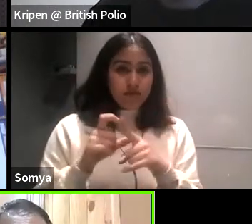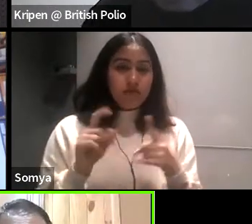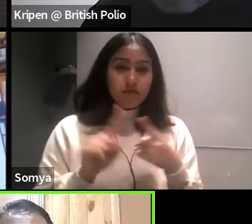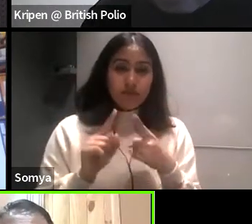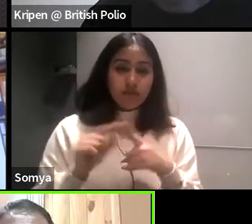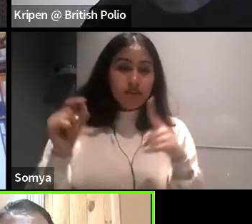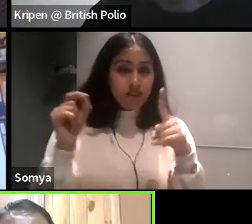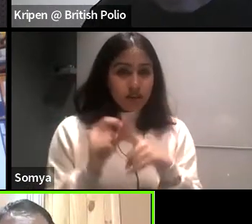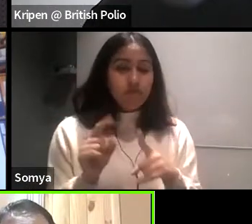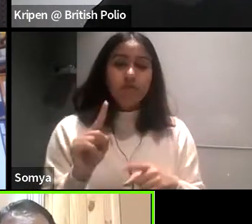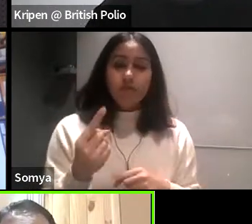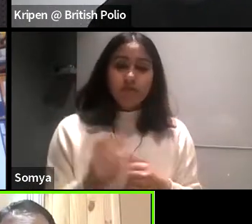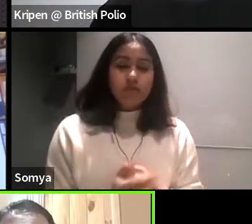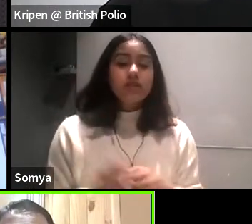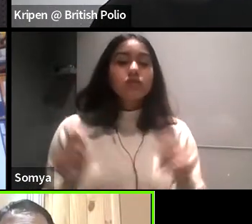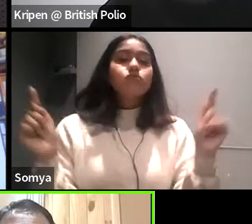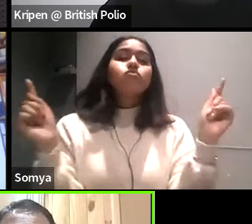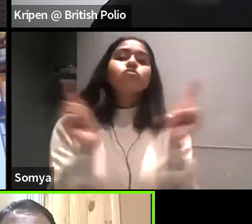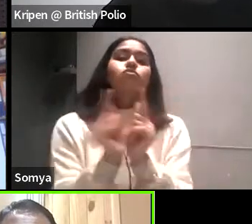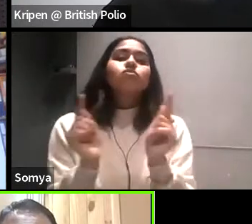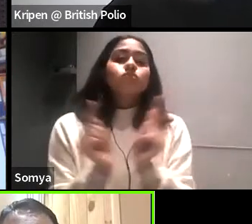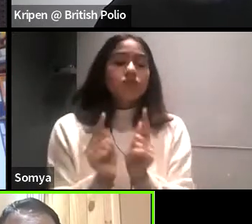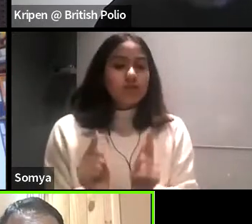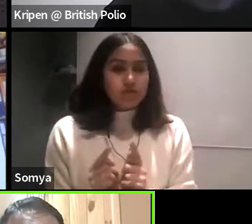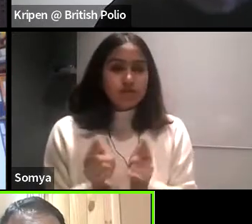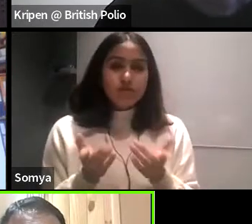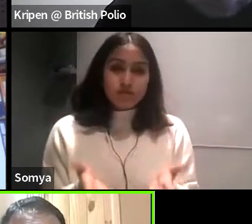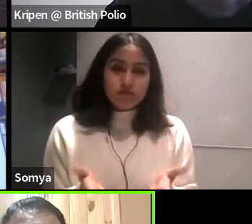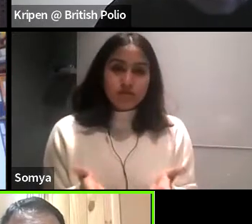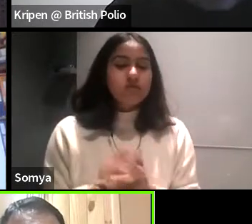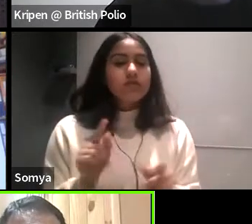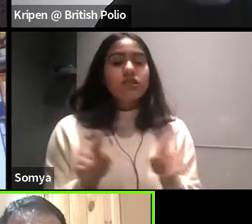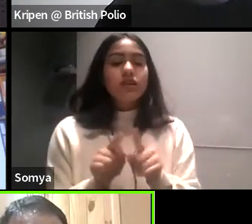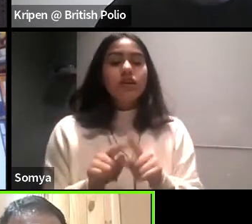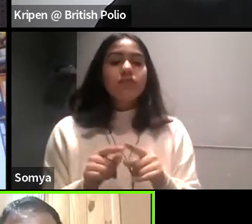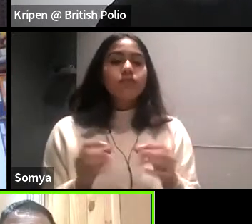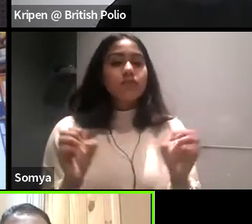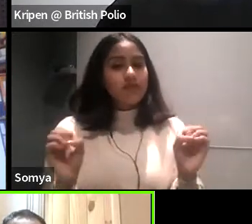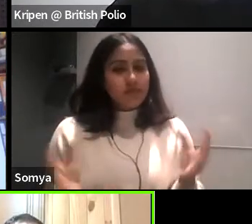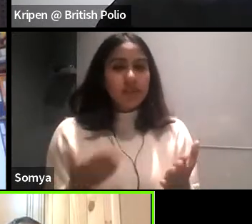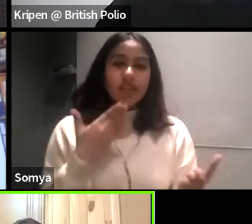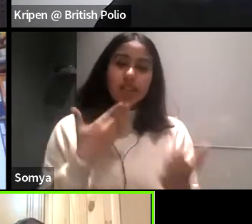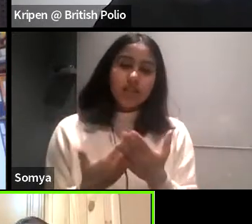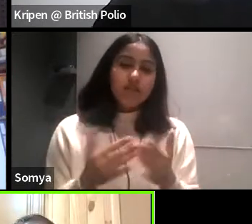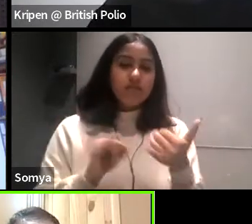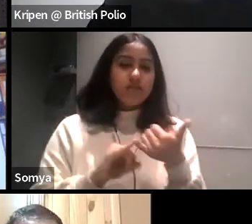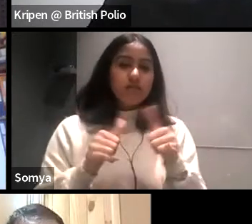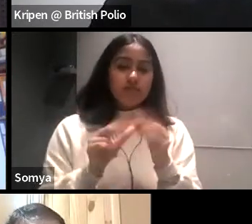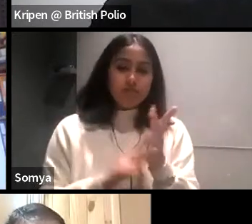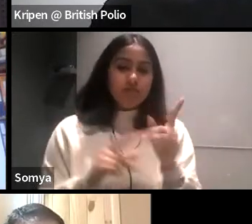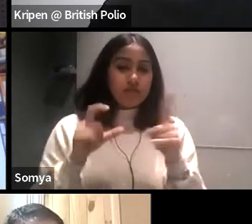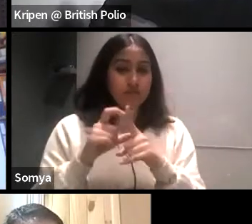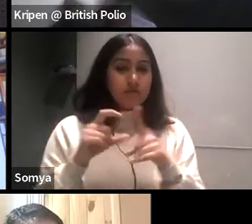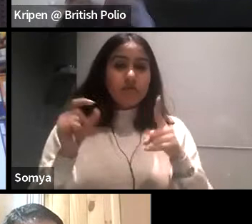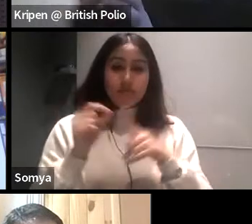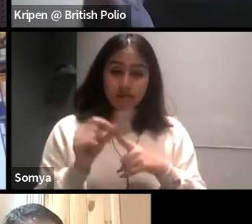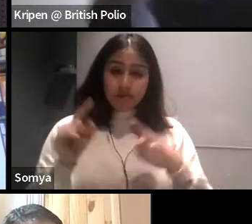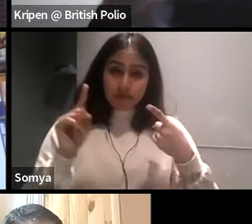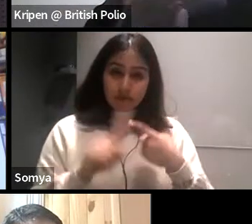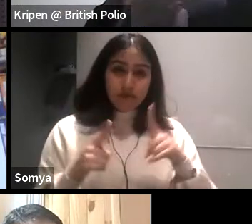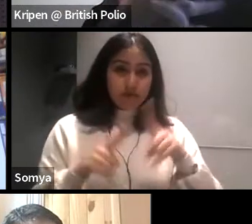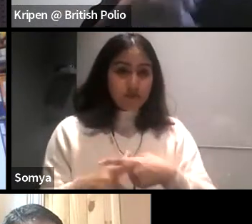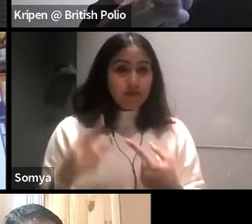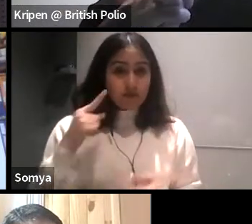you to summarize and take the proceedings forward? Thank you, Sandeep ji. Thank you, Siddharth,